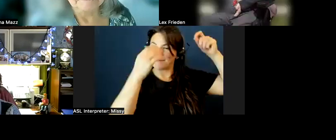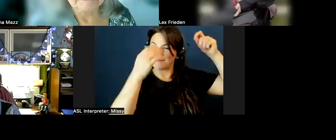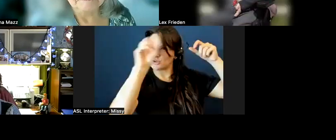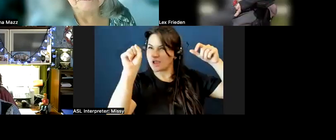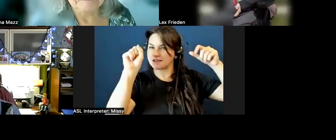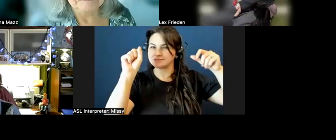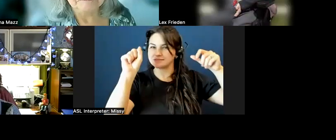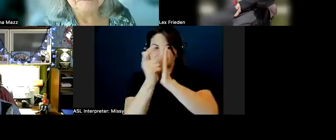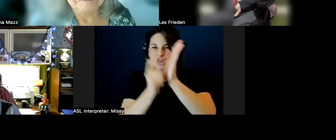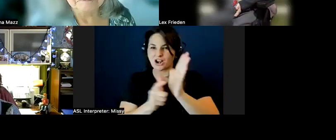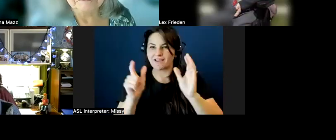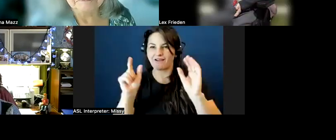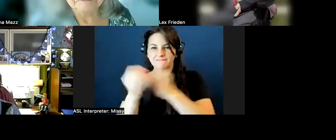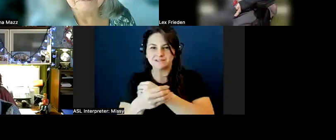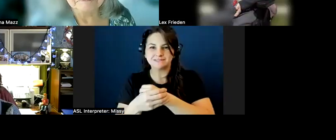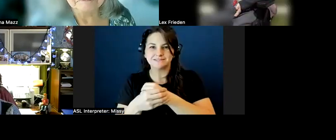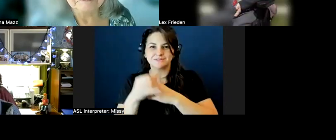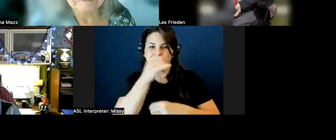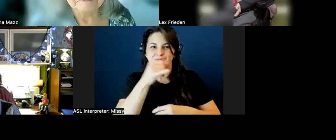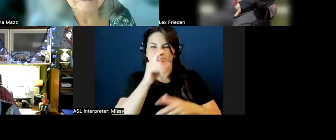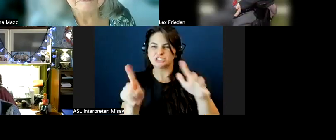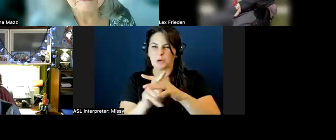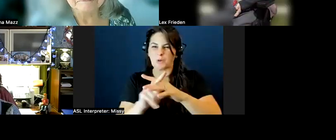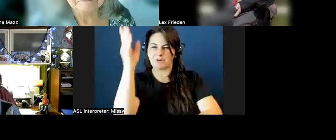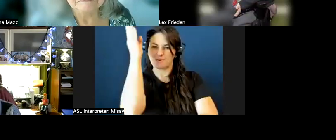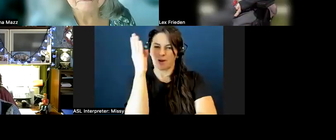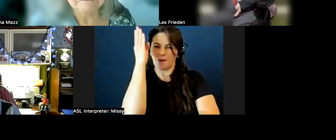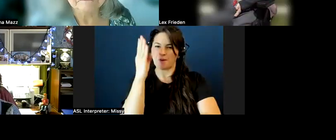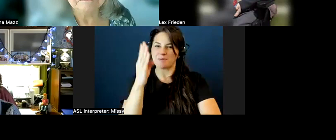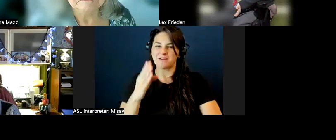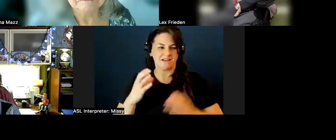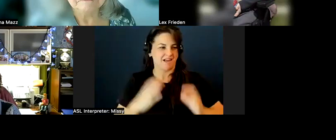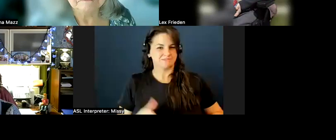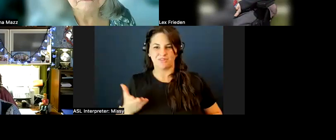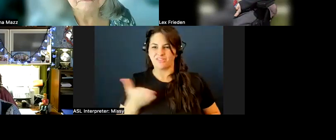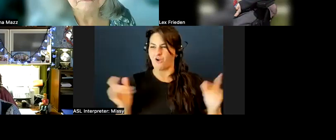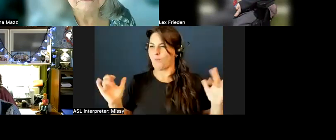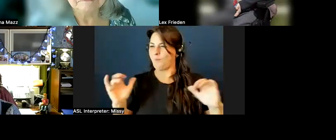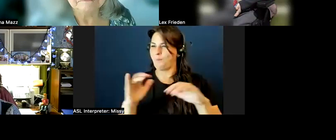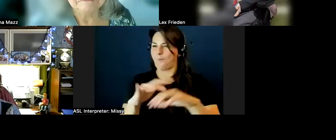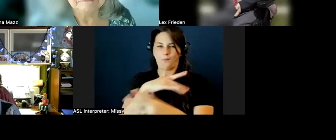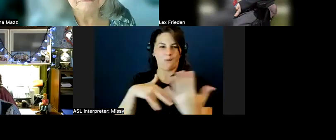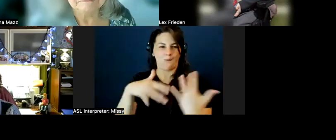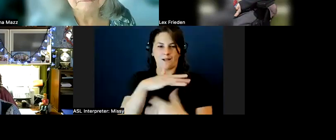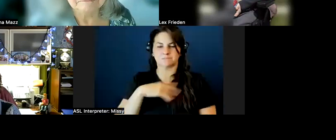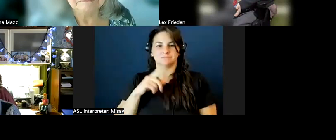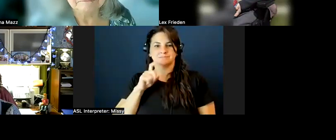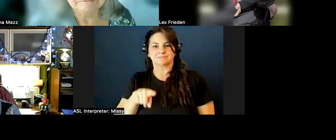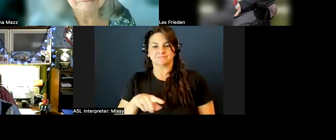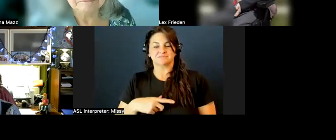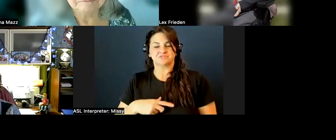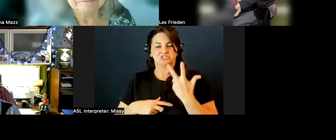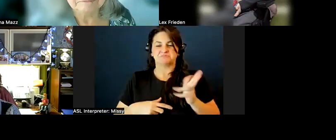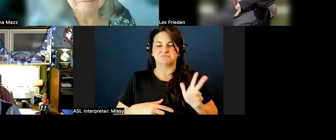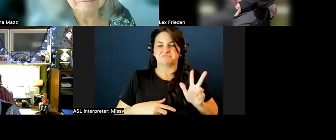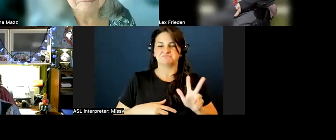Attorney's Office, and they show up right at lunchtime when all your customers are there. And in walks 3